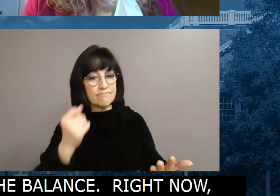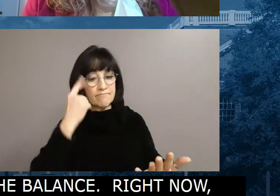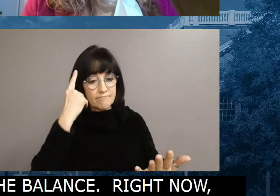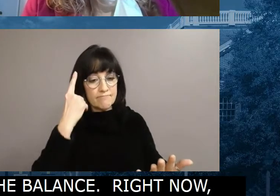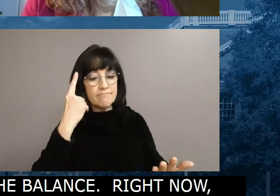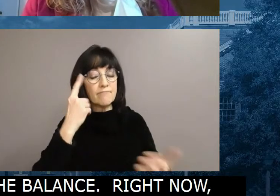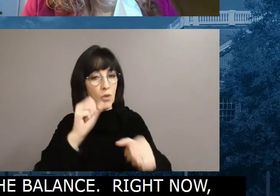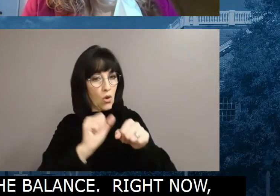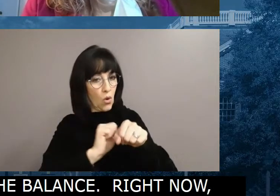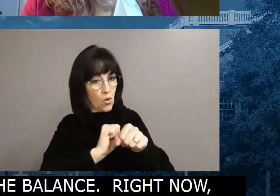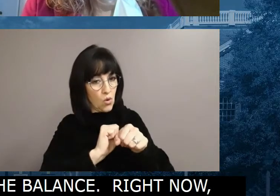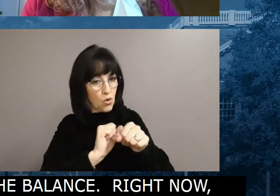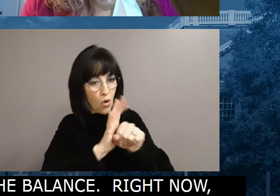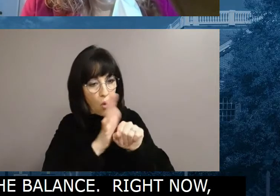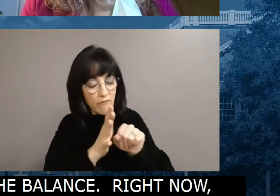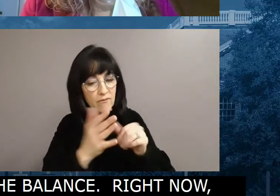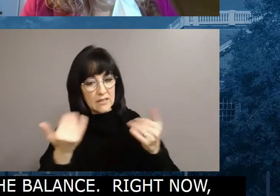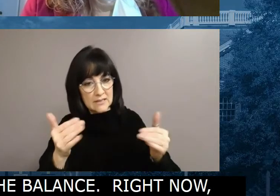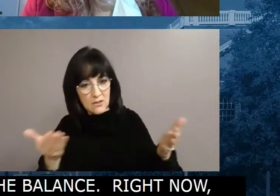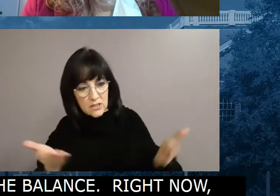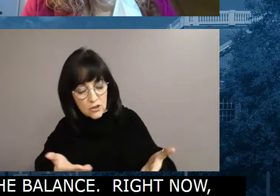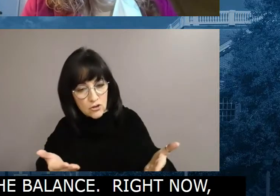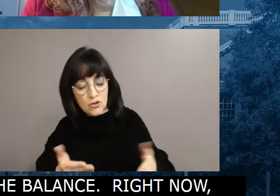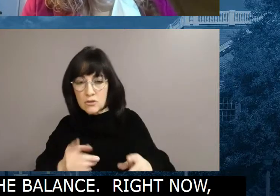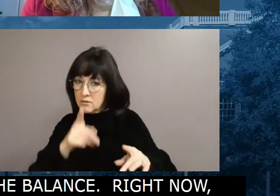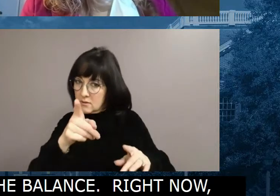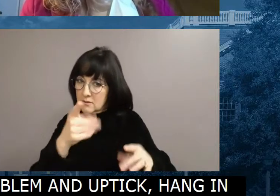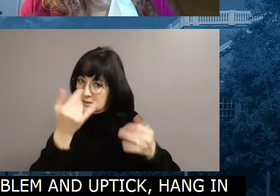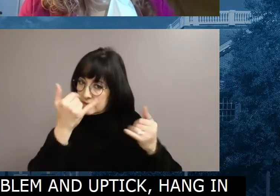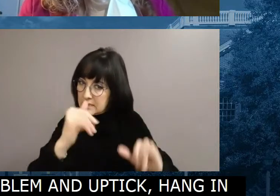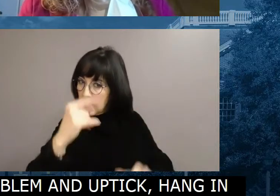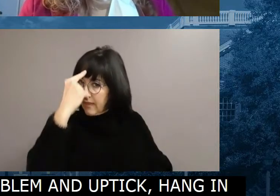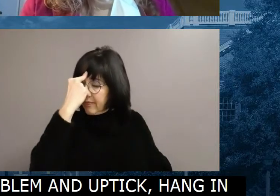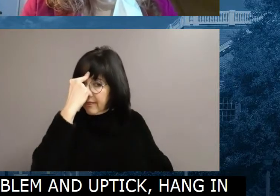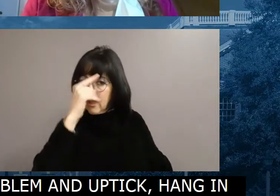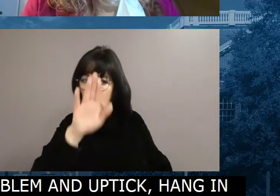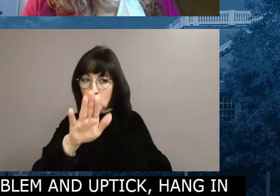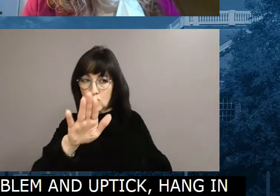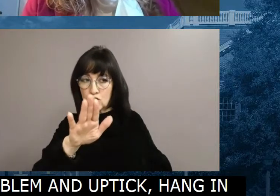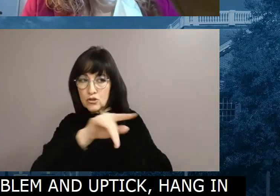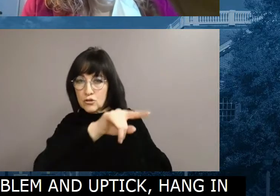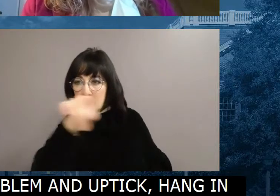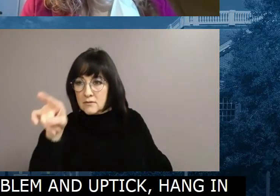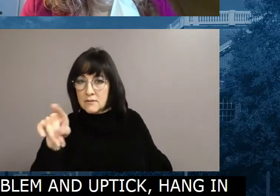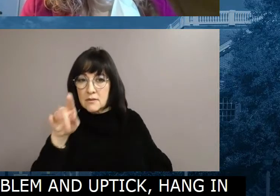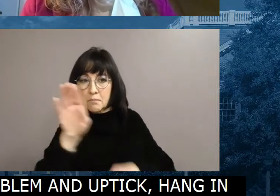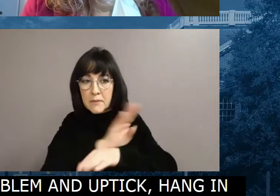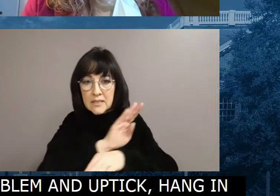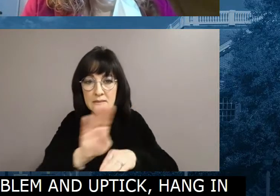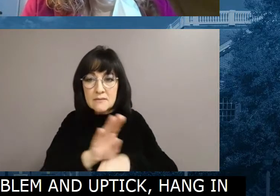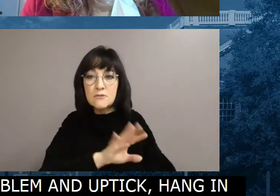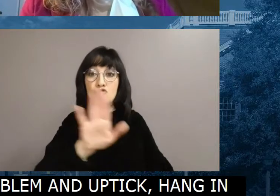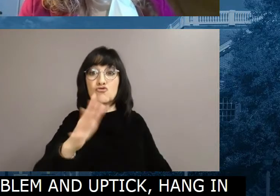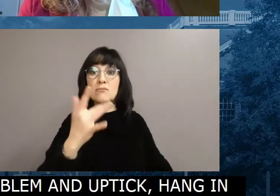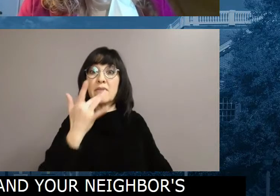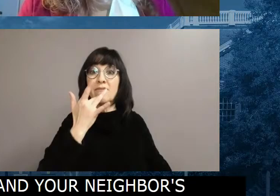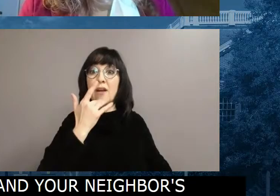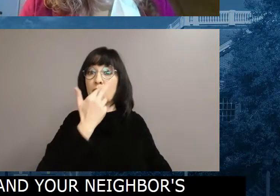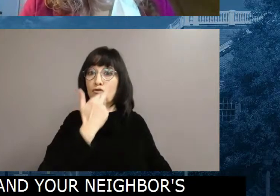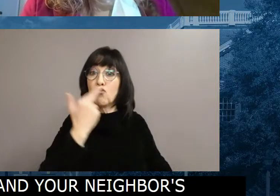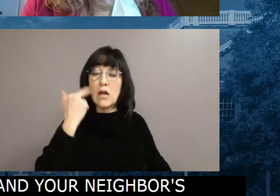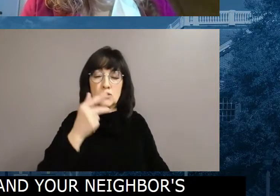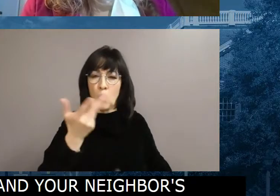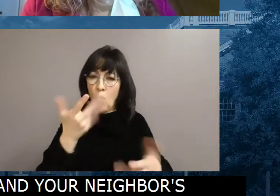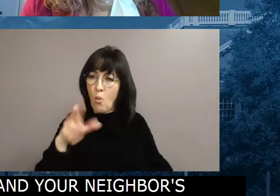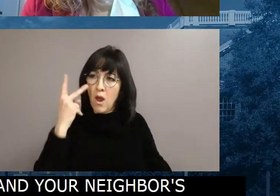about your neighbor. Think about your neighbor's business. Think about your favorite restaurant. And, it used to be,